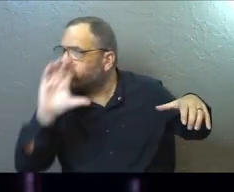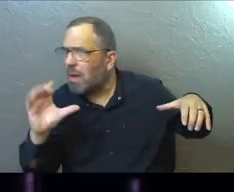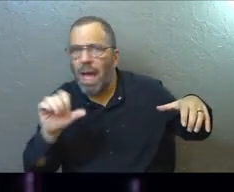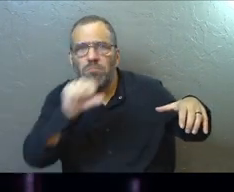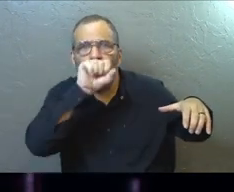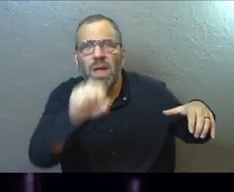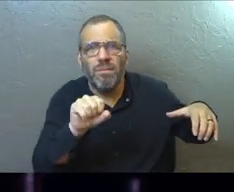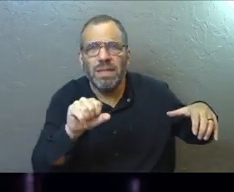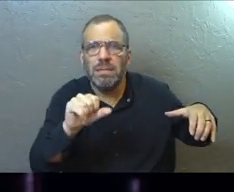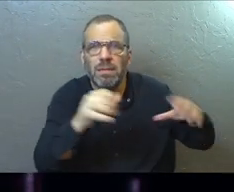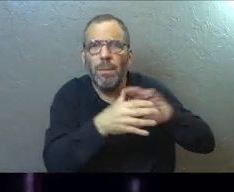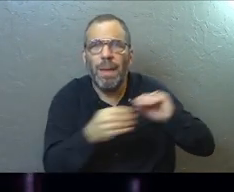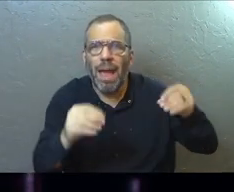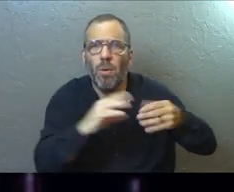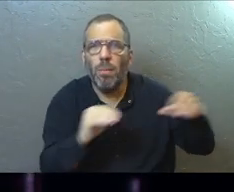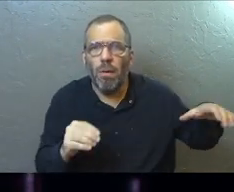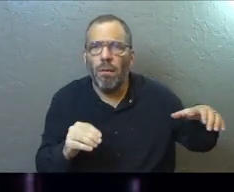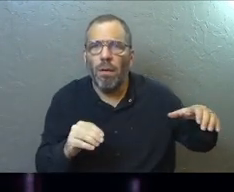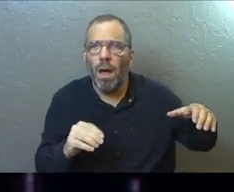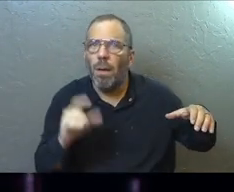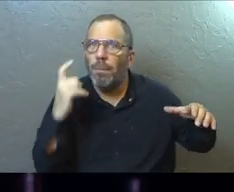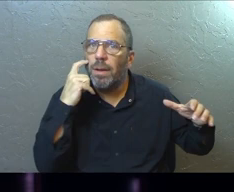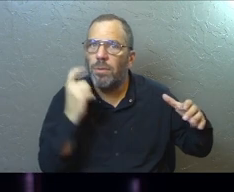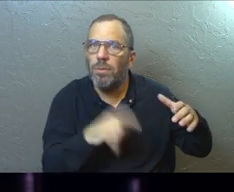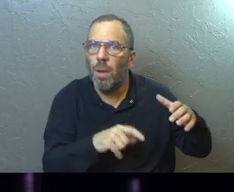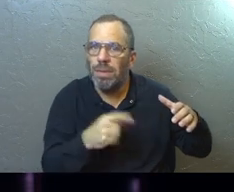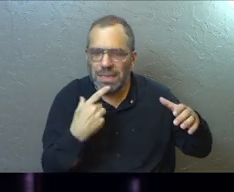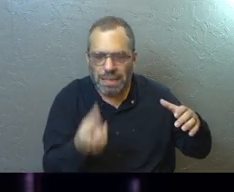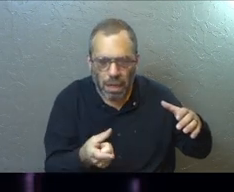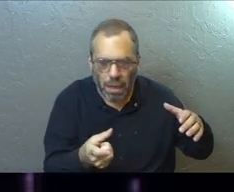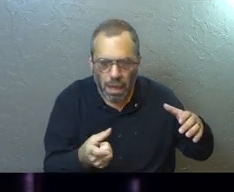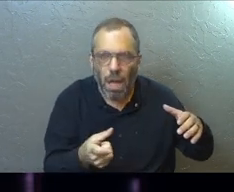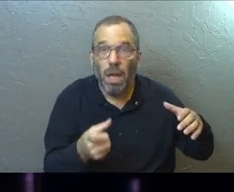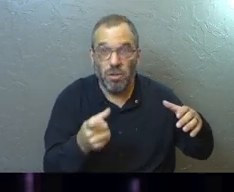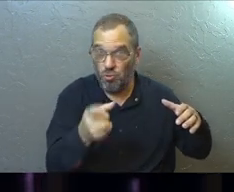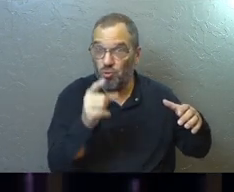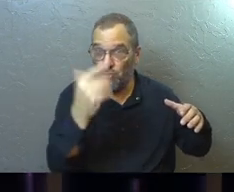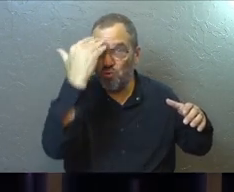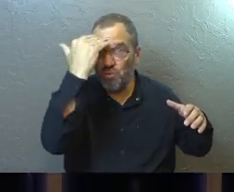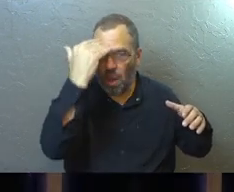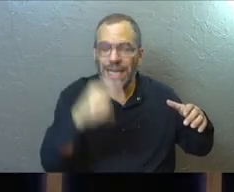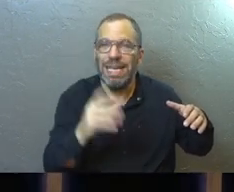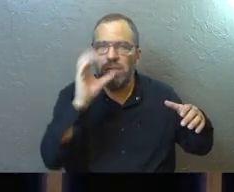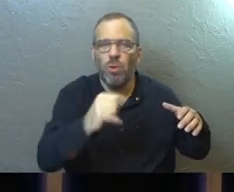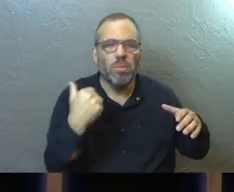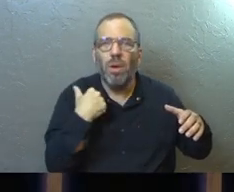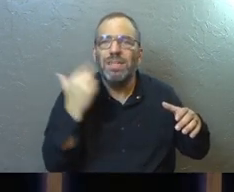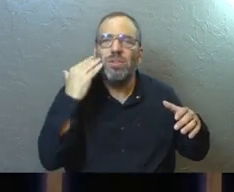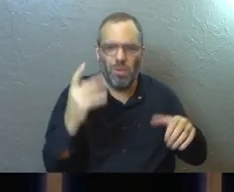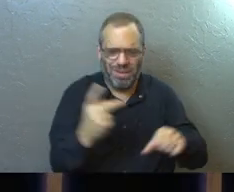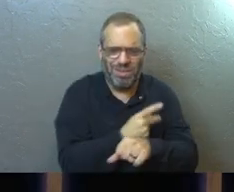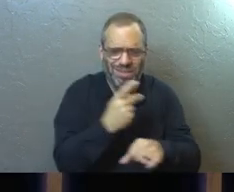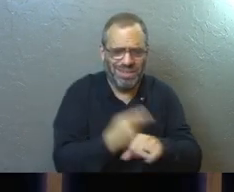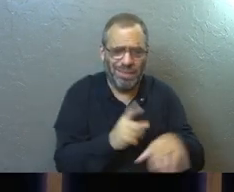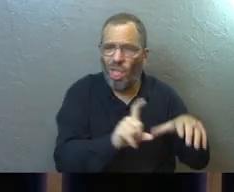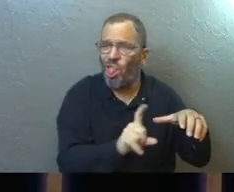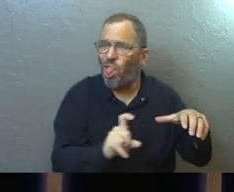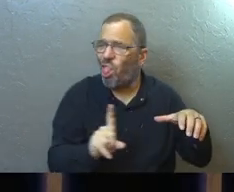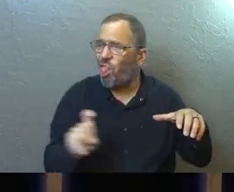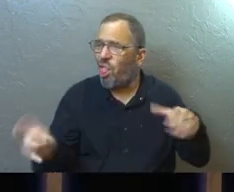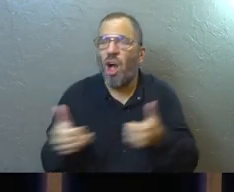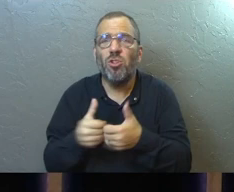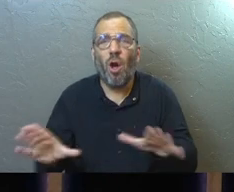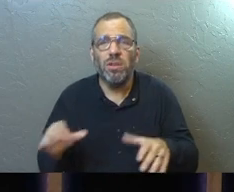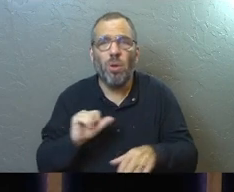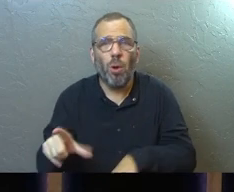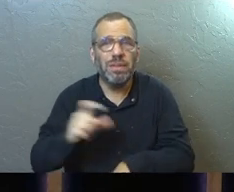love this parable. But notice what he assumes we all know. He assumes we all know that sheep get themselves lost all the